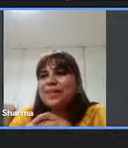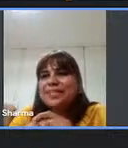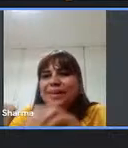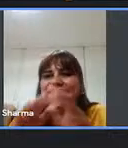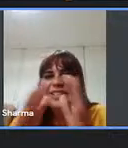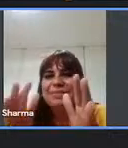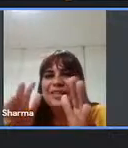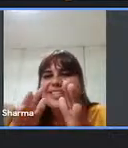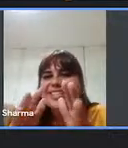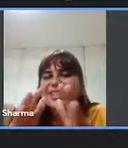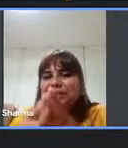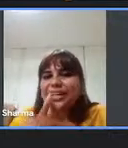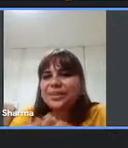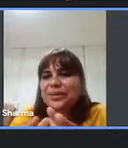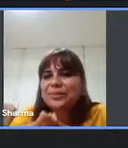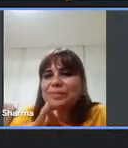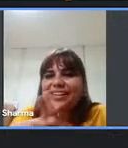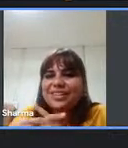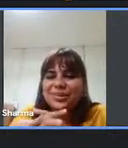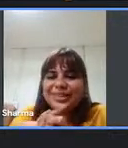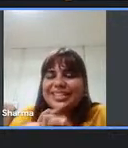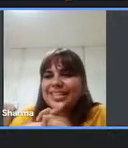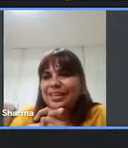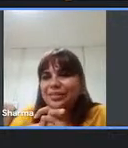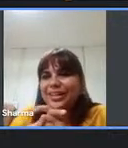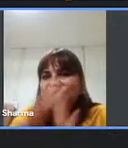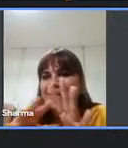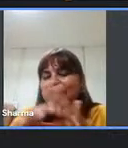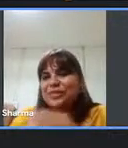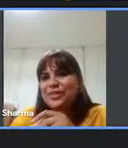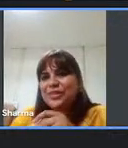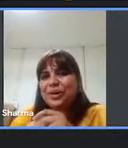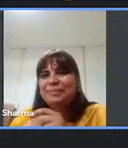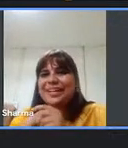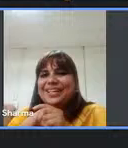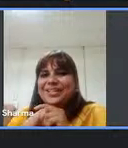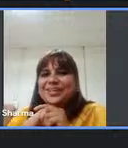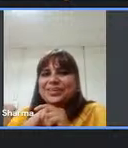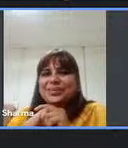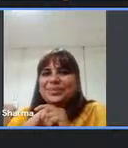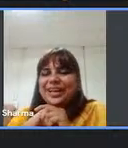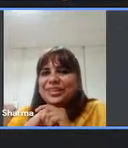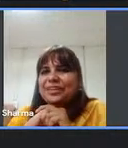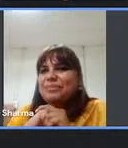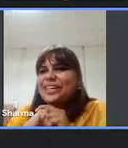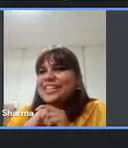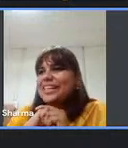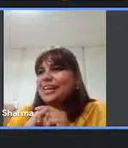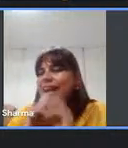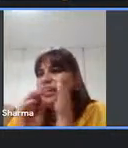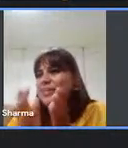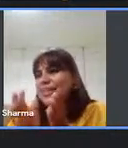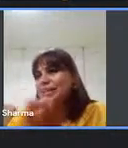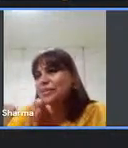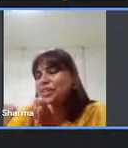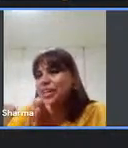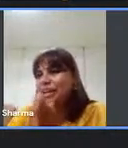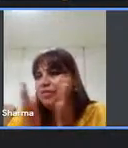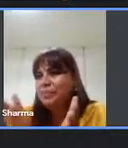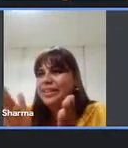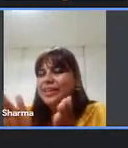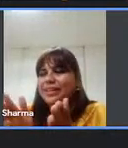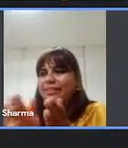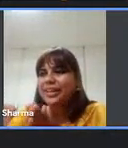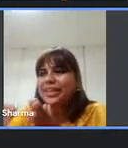participants, my interpreters here today, Atul Kumar, Jyoti Singh, you've done a wonderful job. So thank you very much. And I'll end with